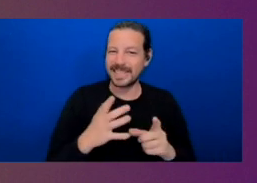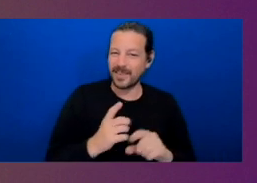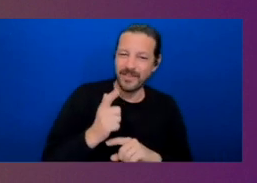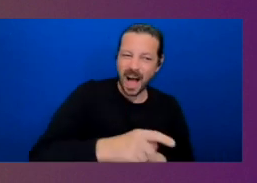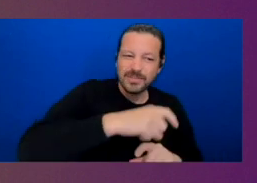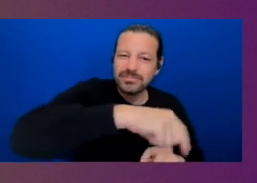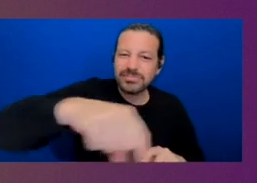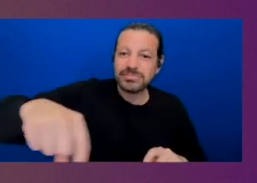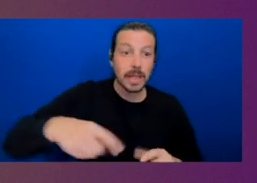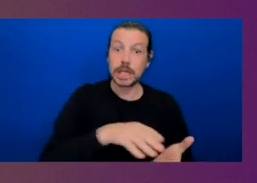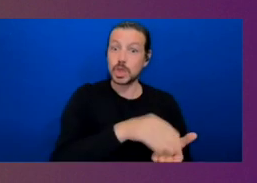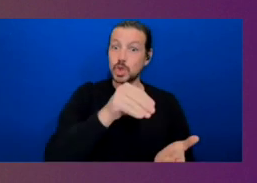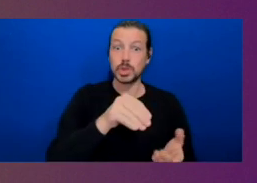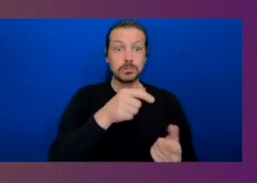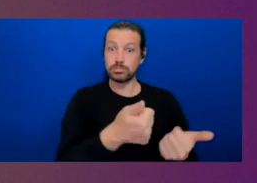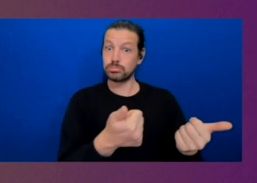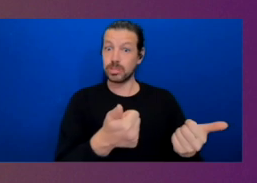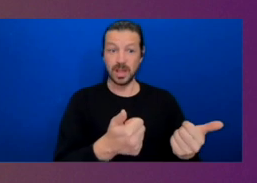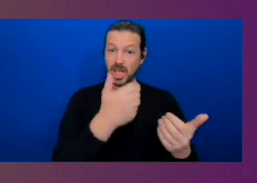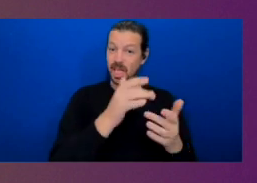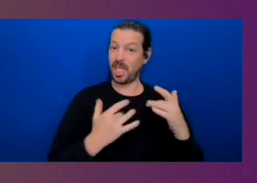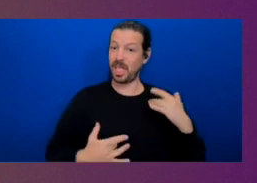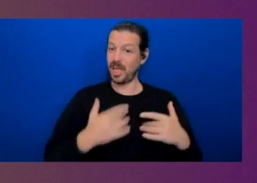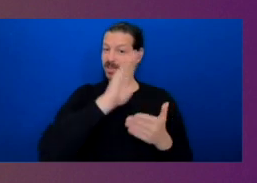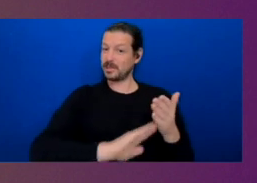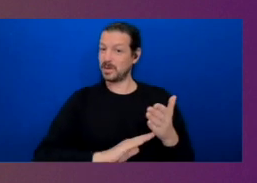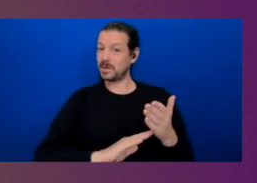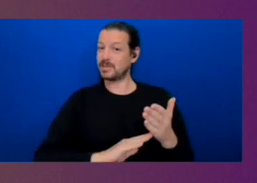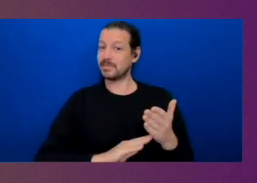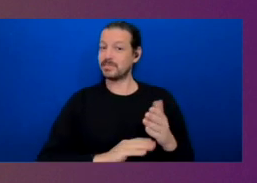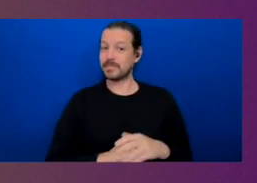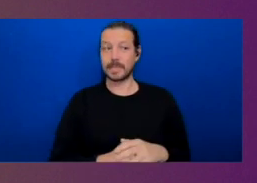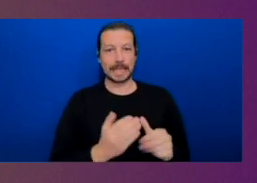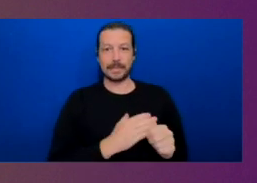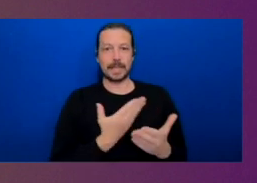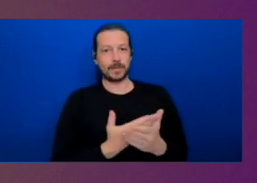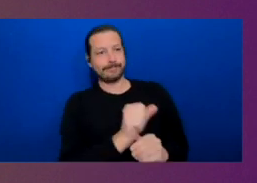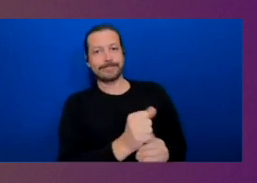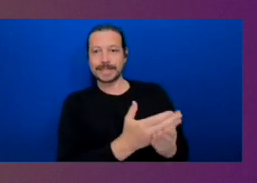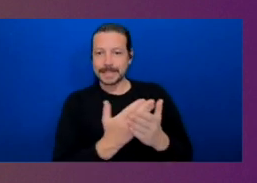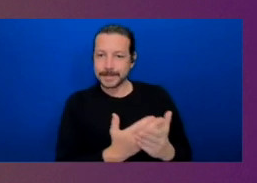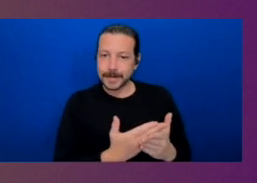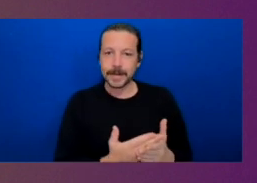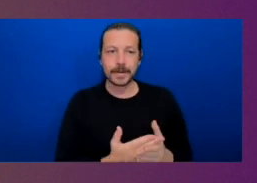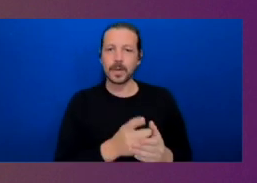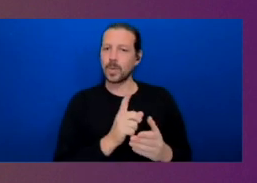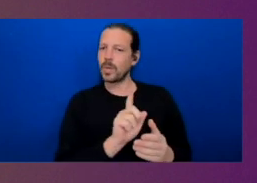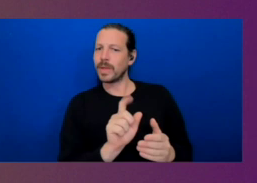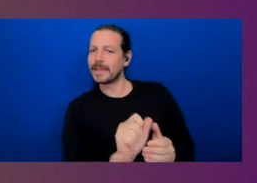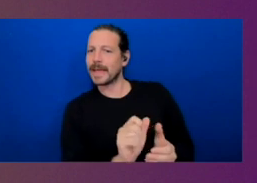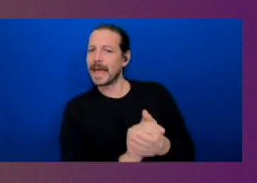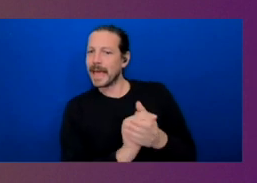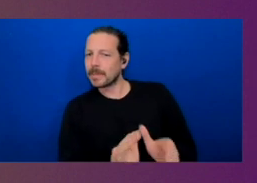that in terms of life experience. And depending on what they're studying, what their expertise is that they've learned, they'll have